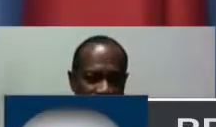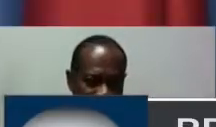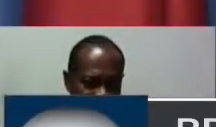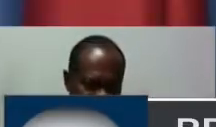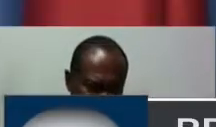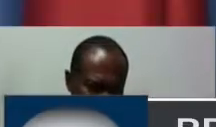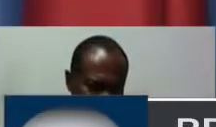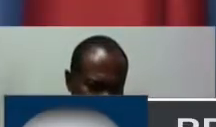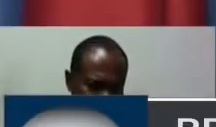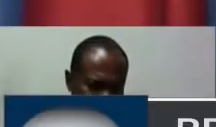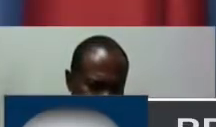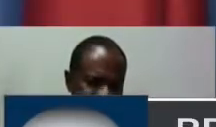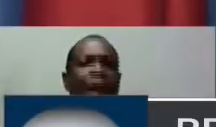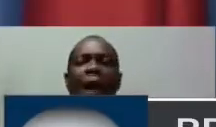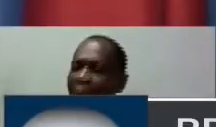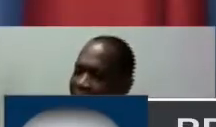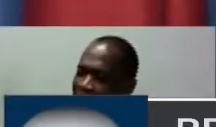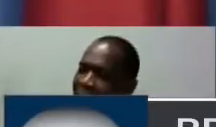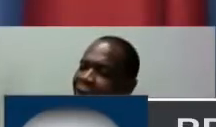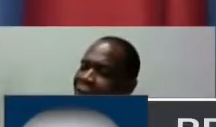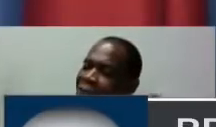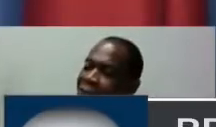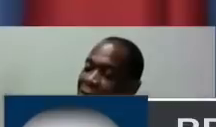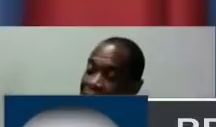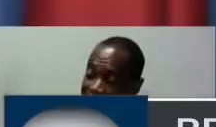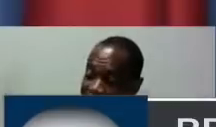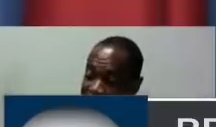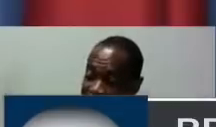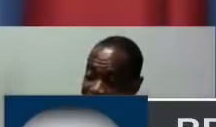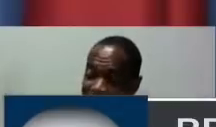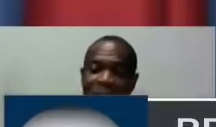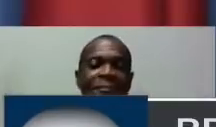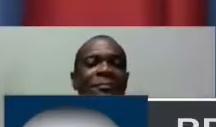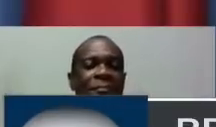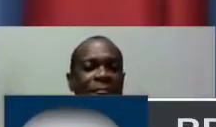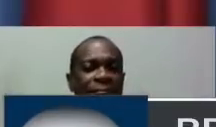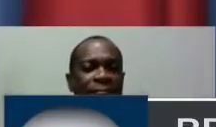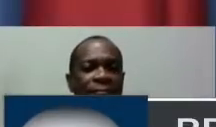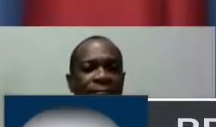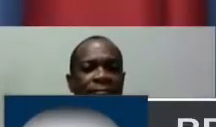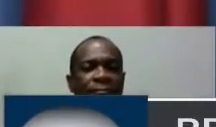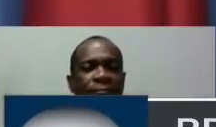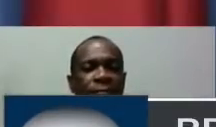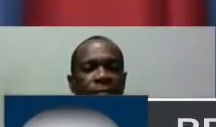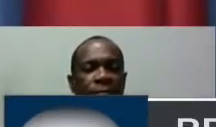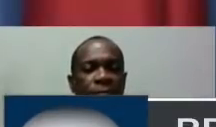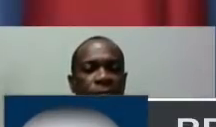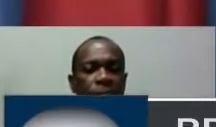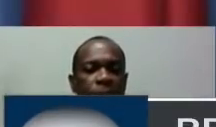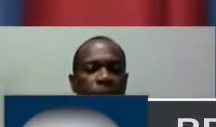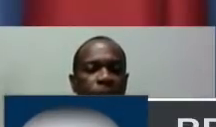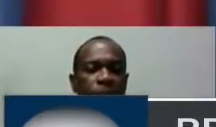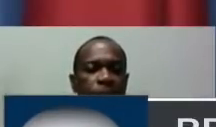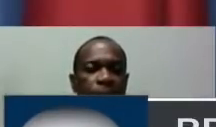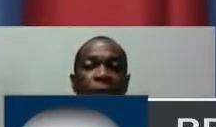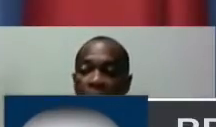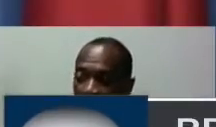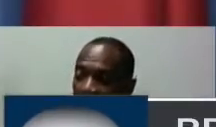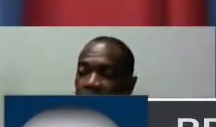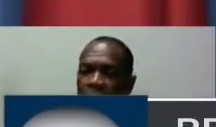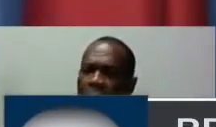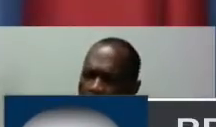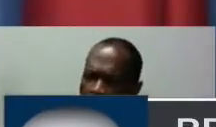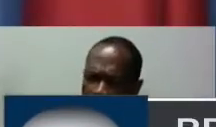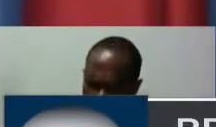on your digital certificate, and it will provide you with a verification that, yes, this is Stuart Young, and these are the dates